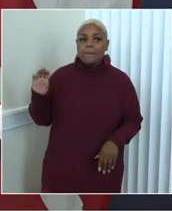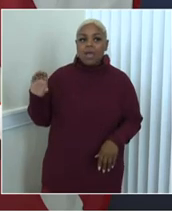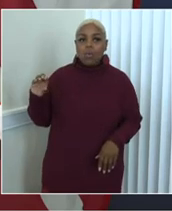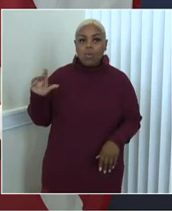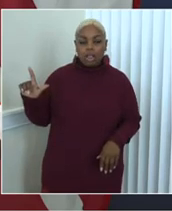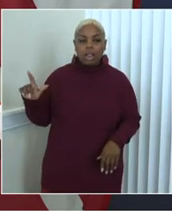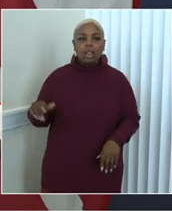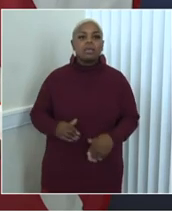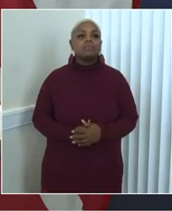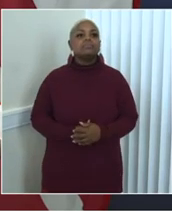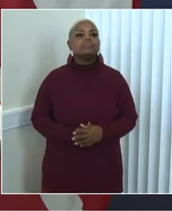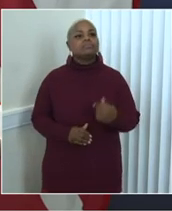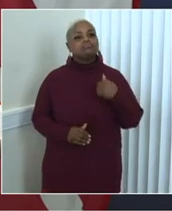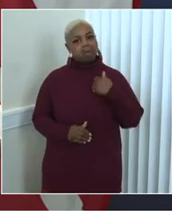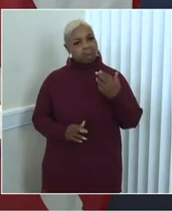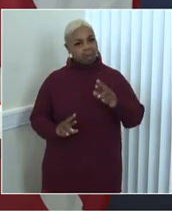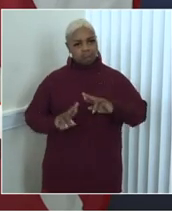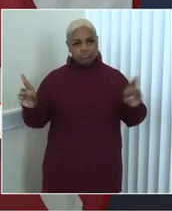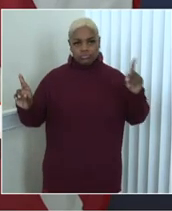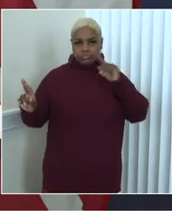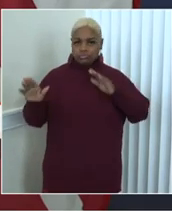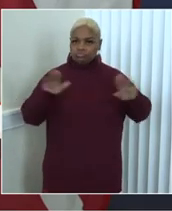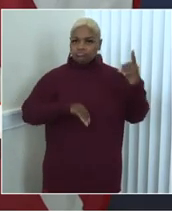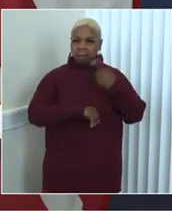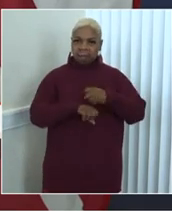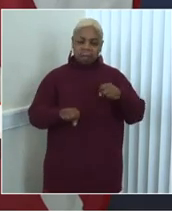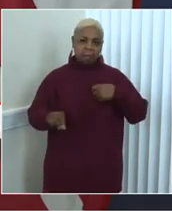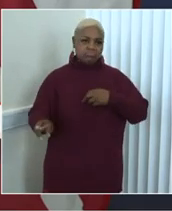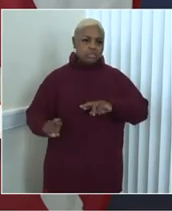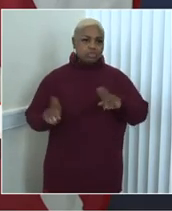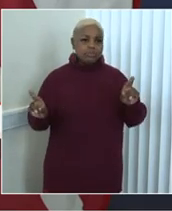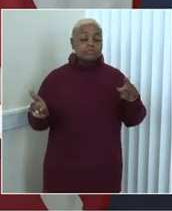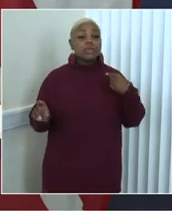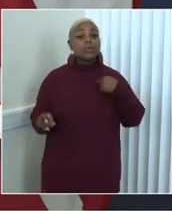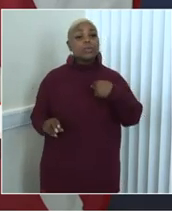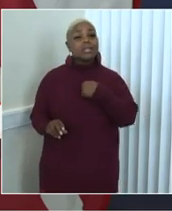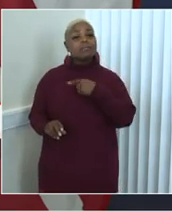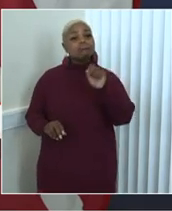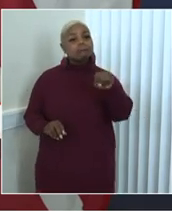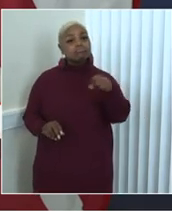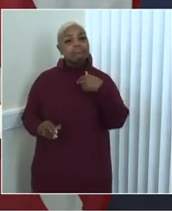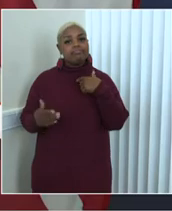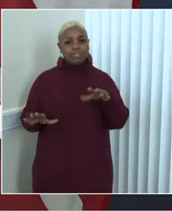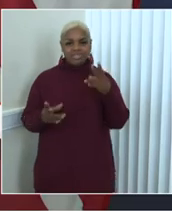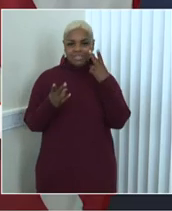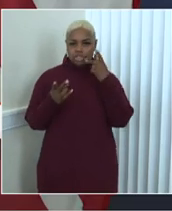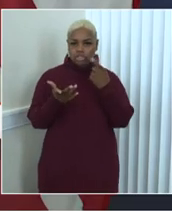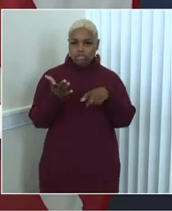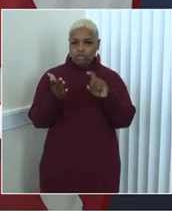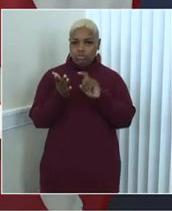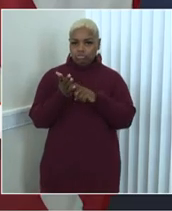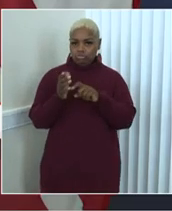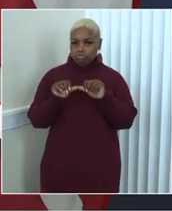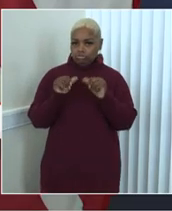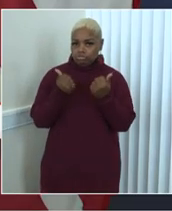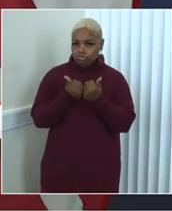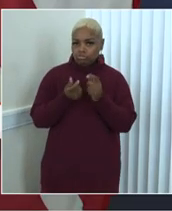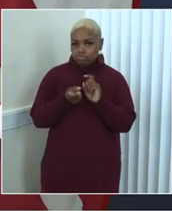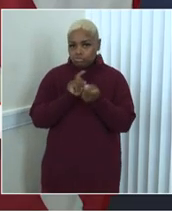changed our service plans after the inaugural plan were moved indoors, or the events were. All information is posted